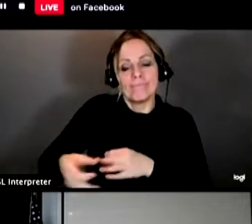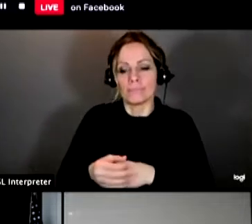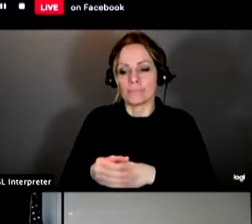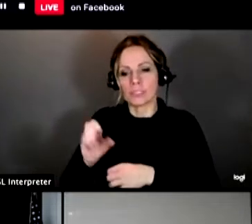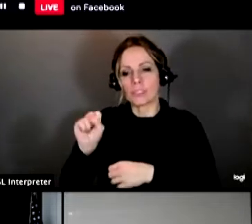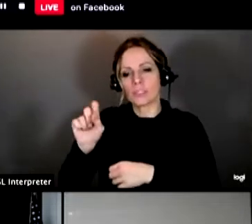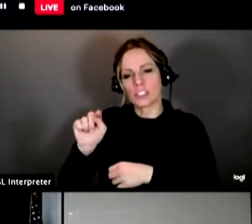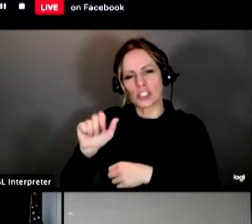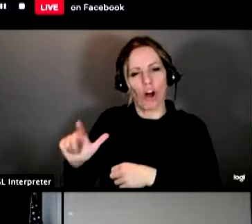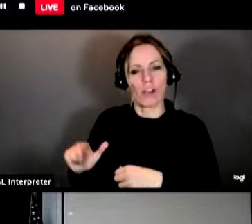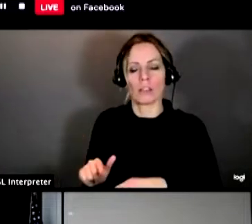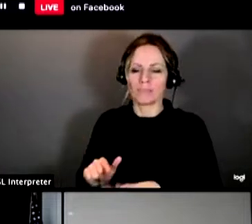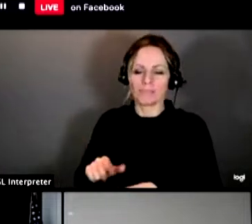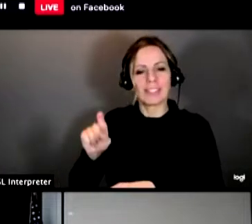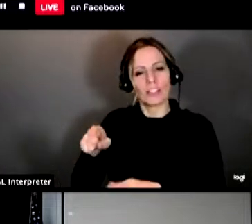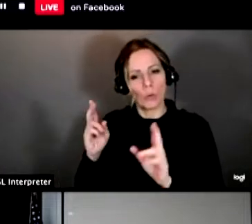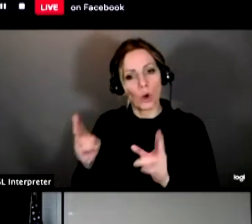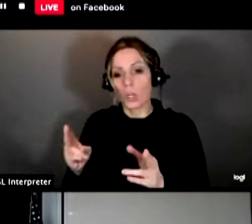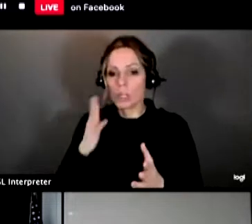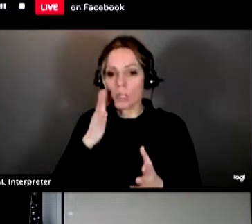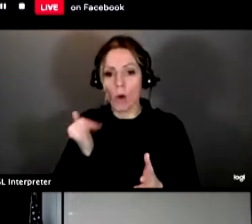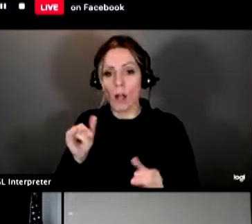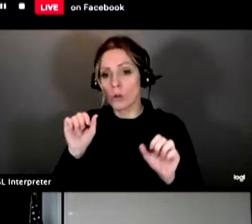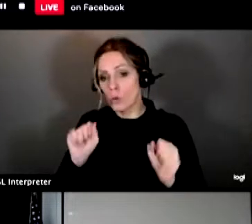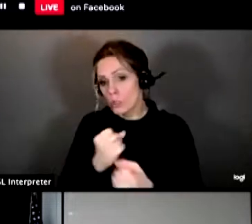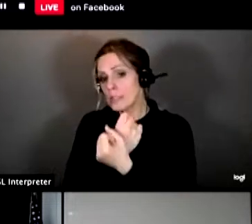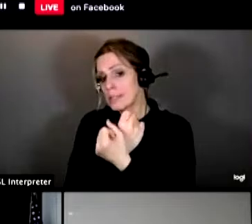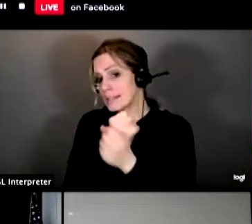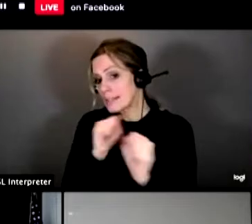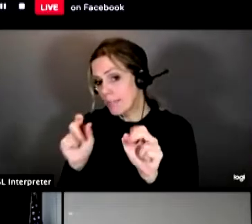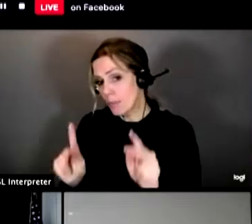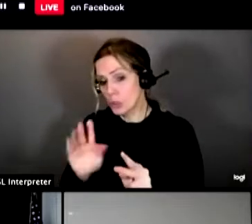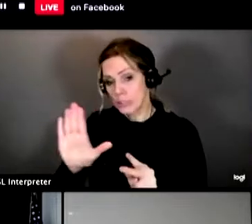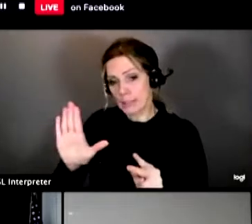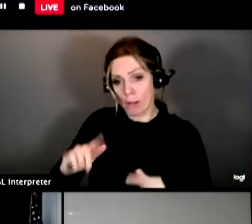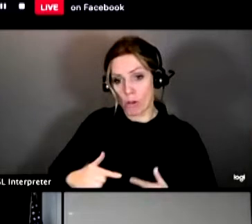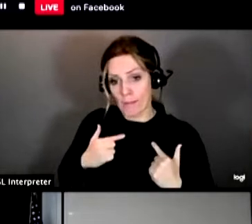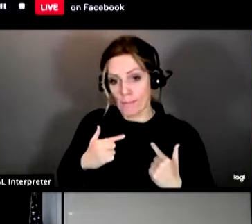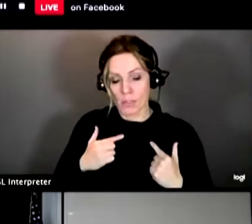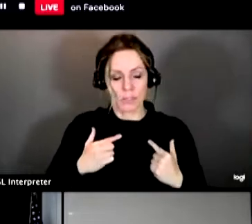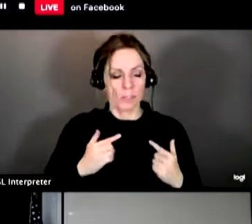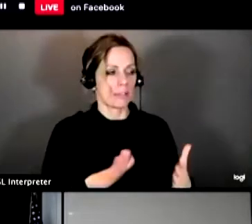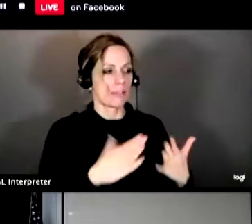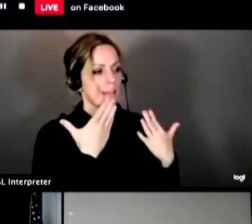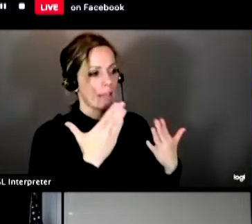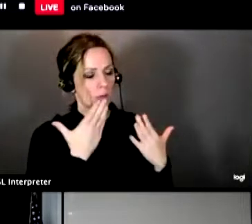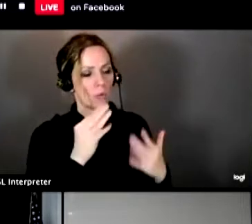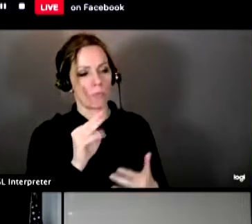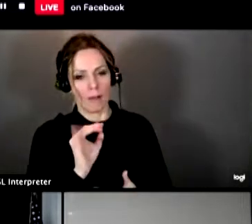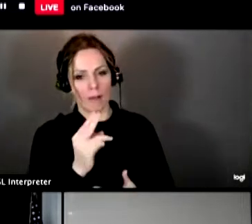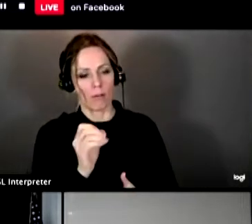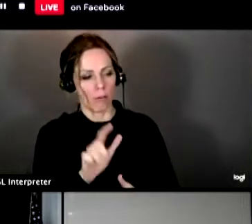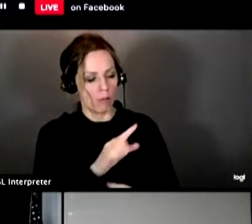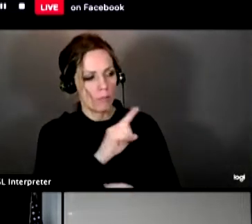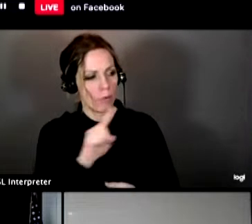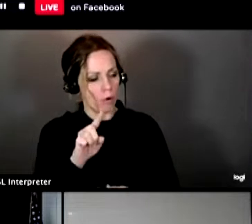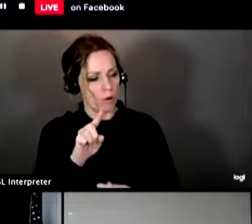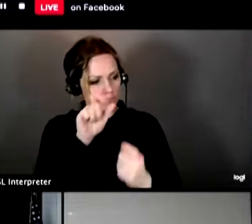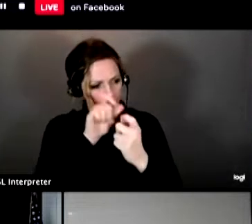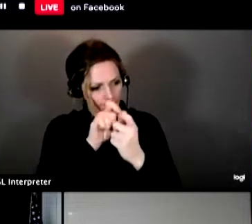because it could be someone's life. Well, Michael, thank you for taking the opportunity to give us this detailed